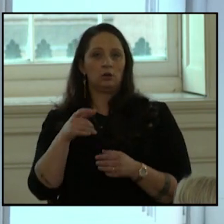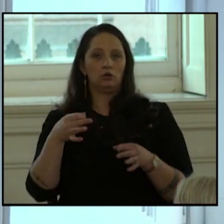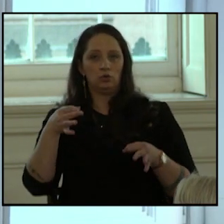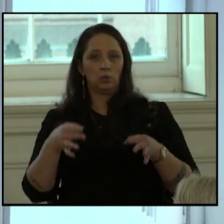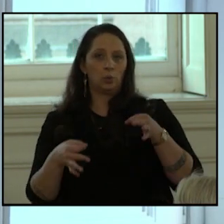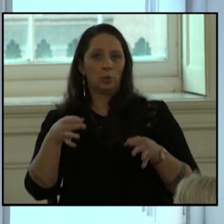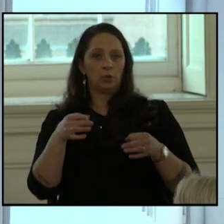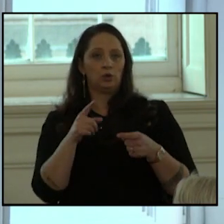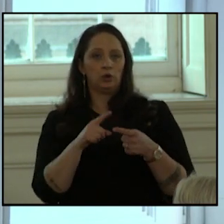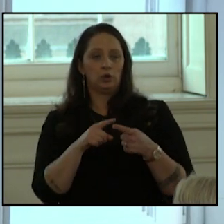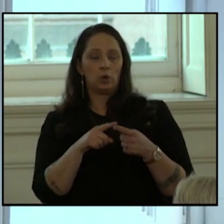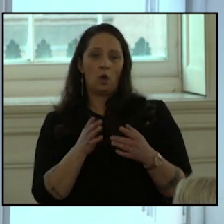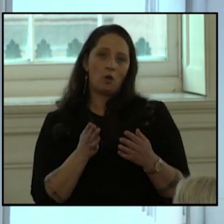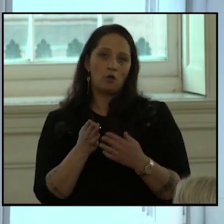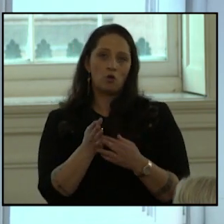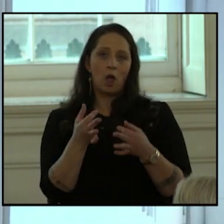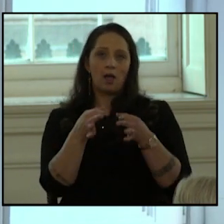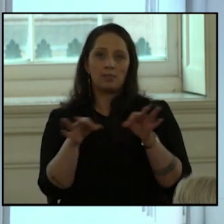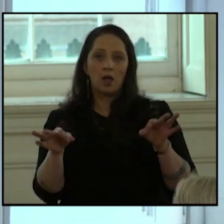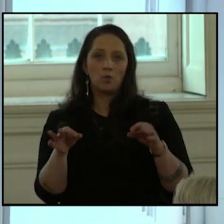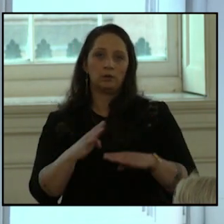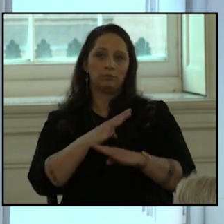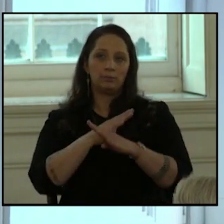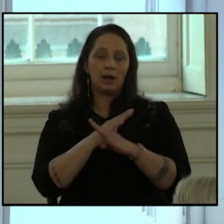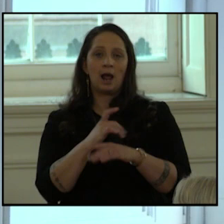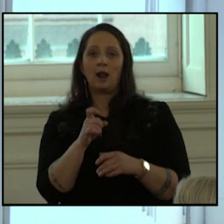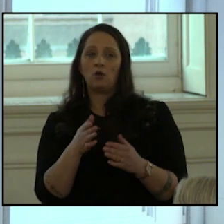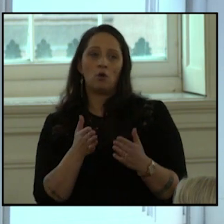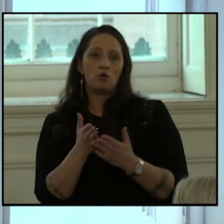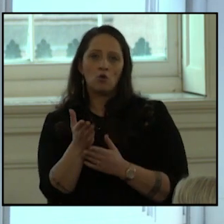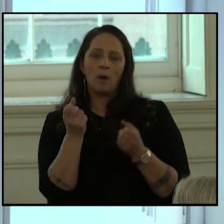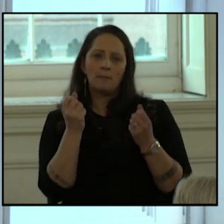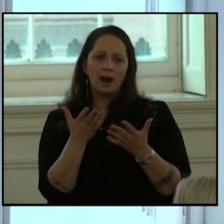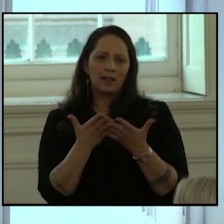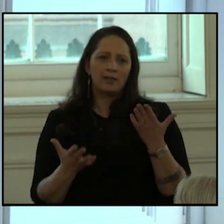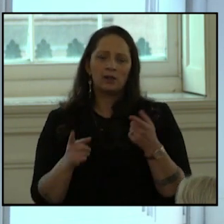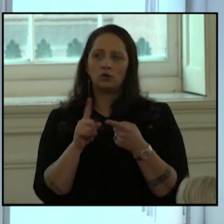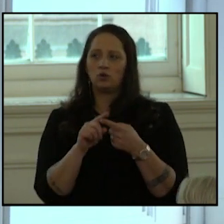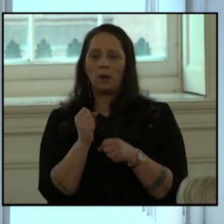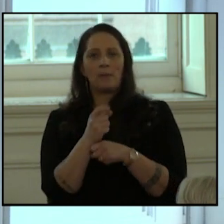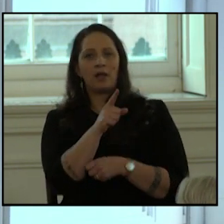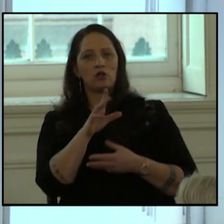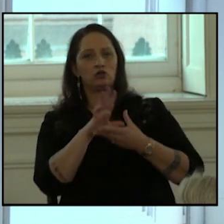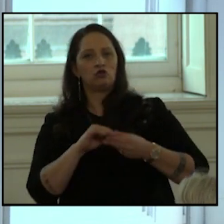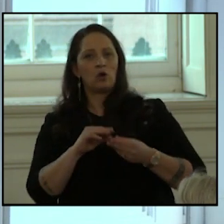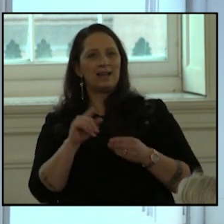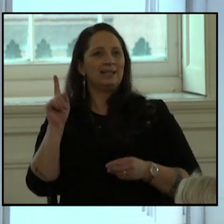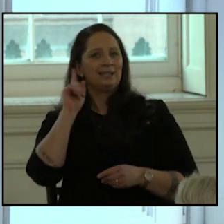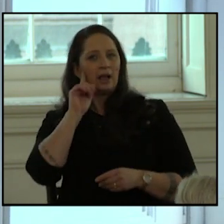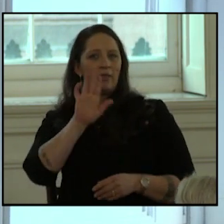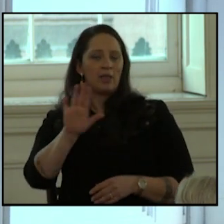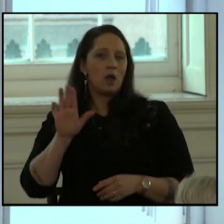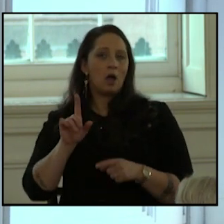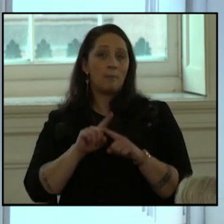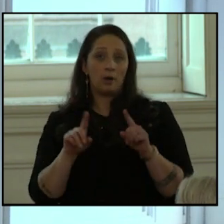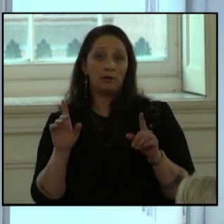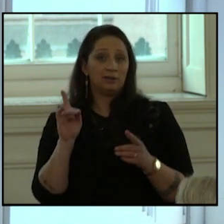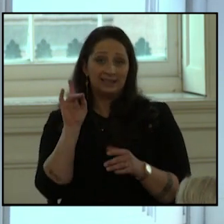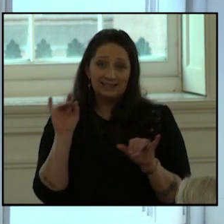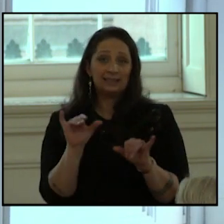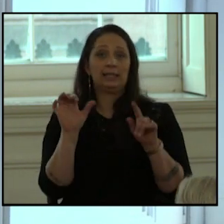overcome language barriers. They had to overcome many things in order to make their stories heard, but they did